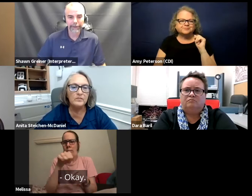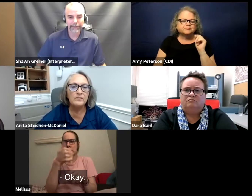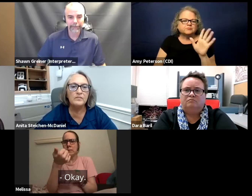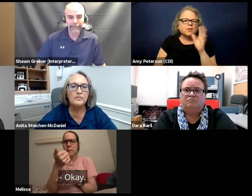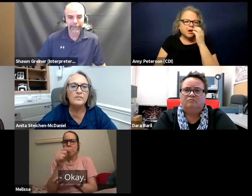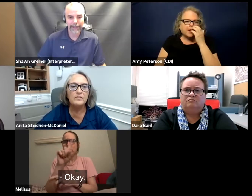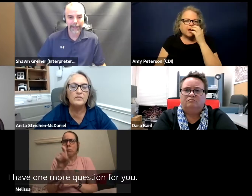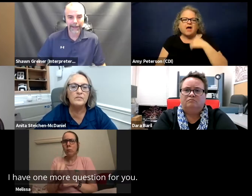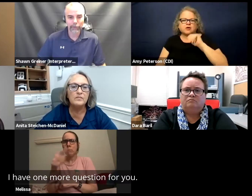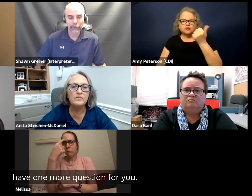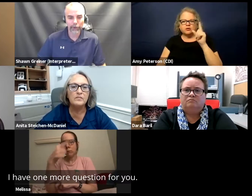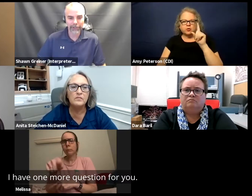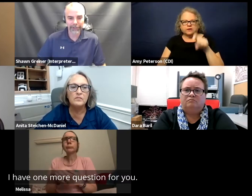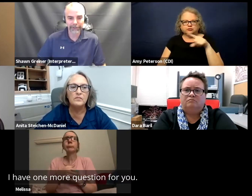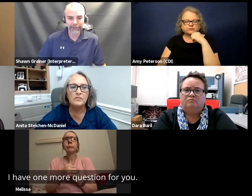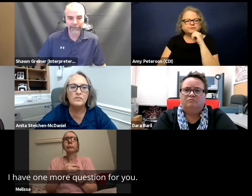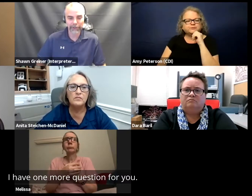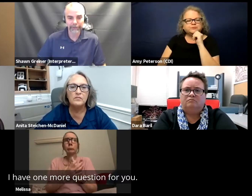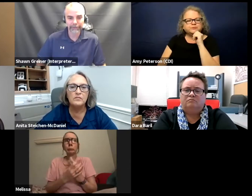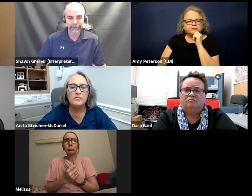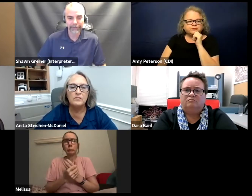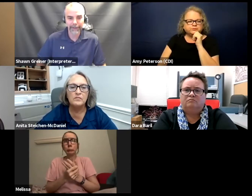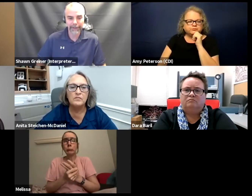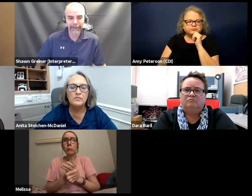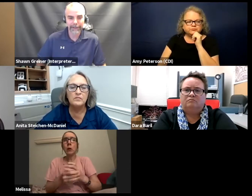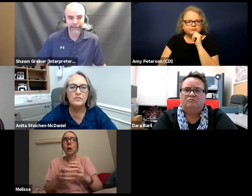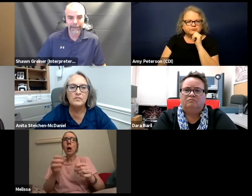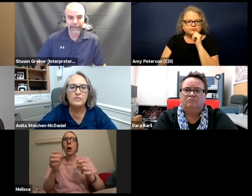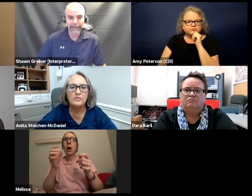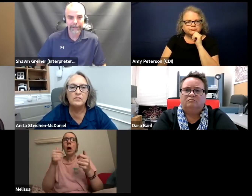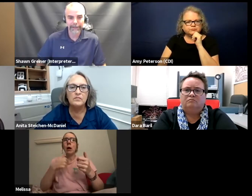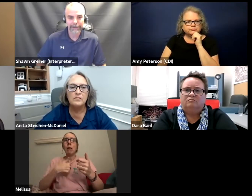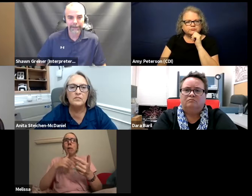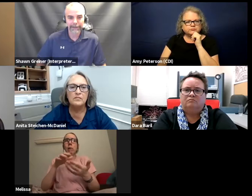Okay, I have one more question for you.